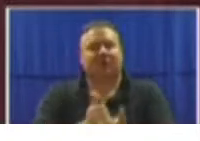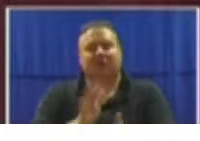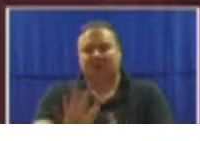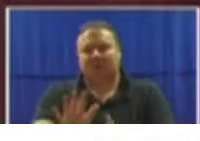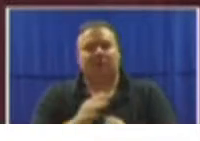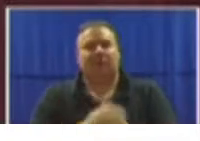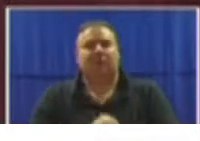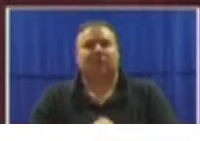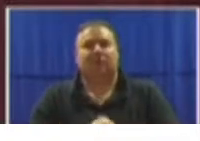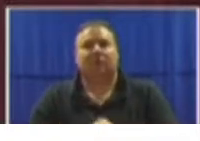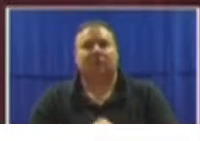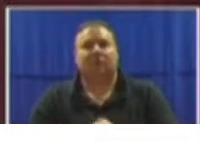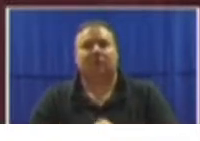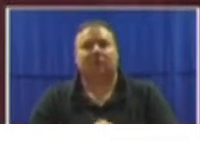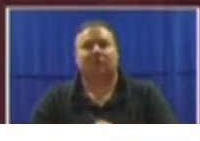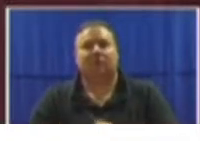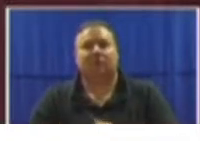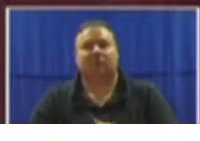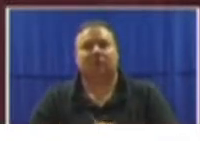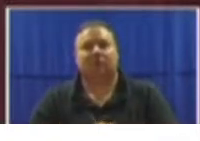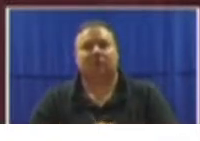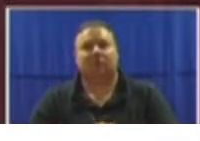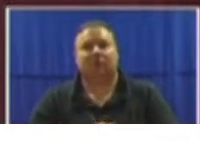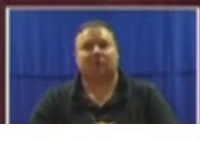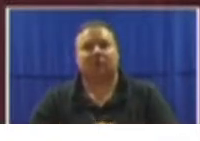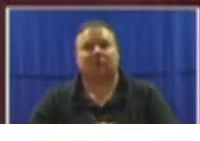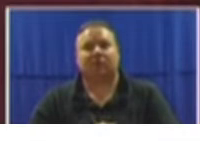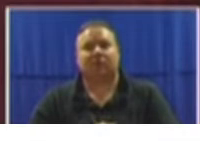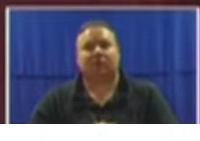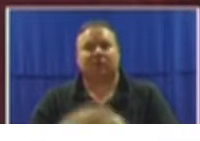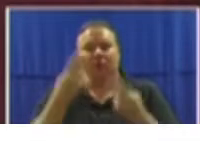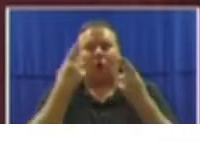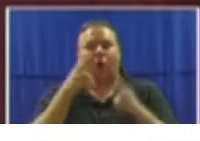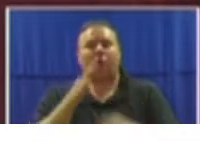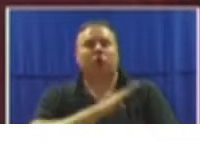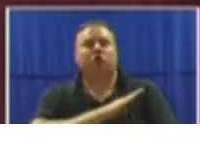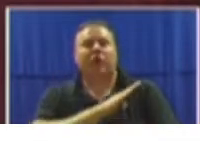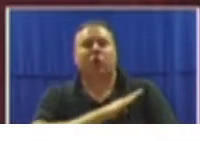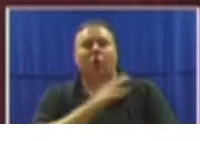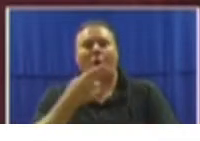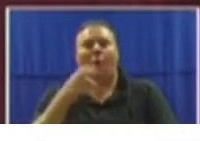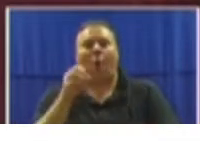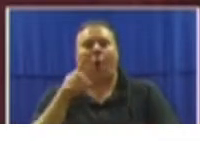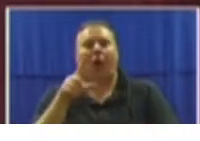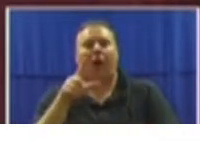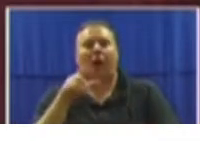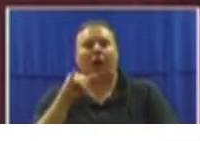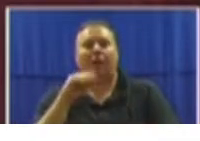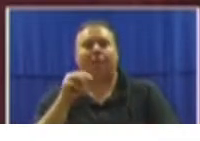Honourable General. Baptize you by force. Honourable General Olomisa.